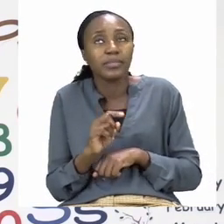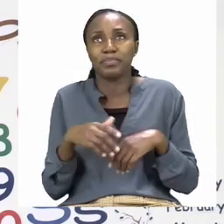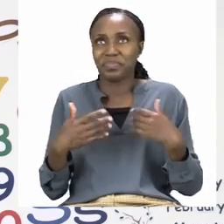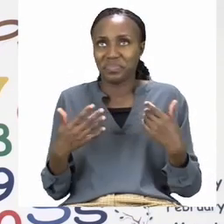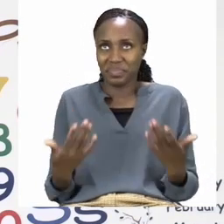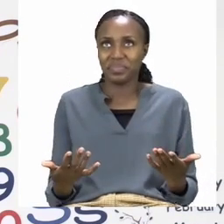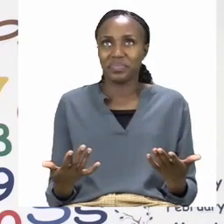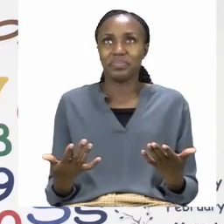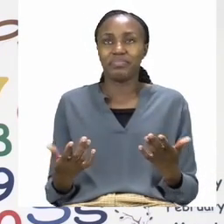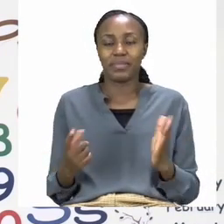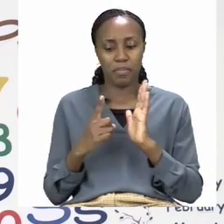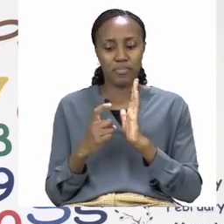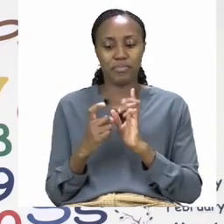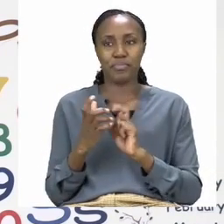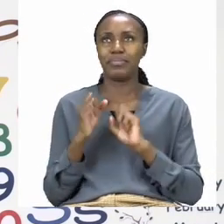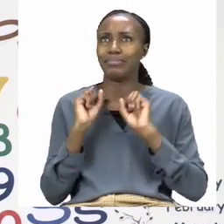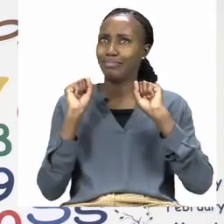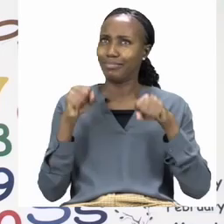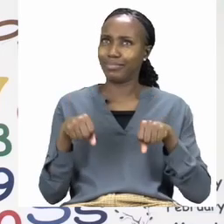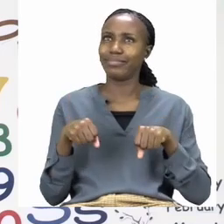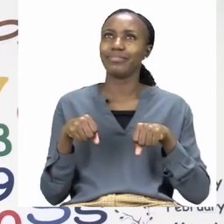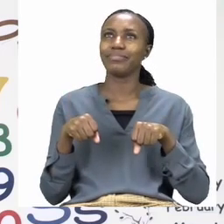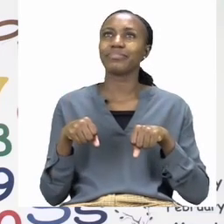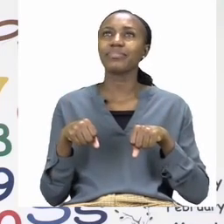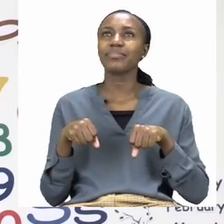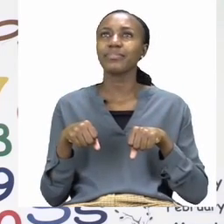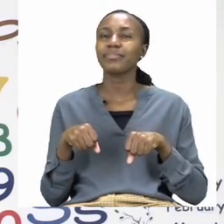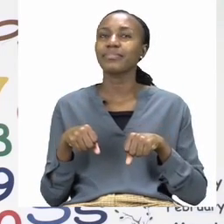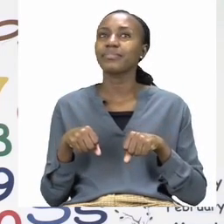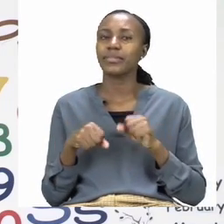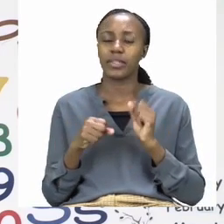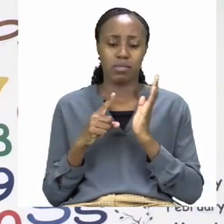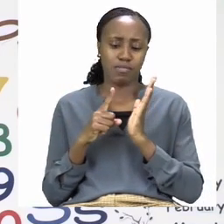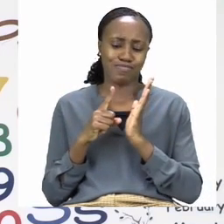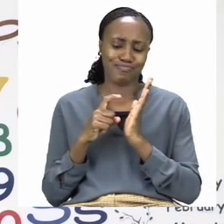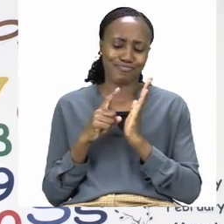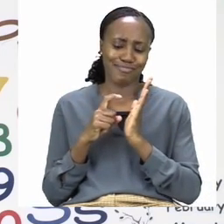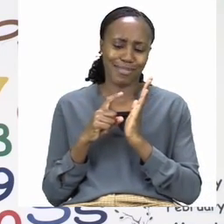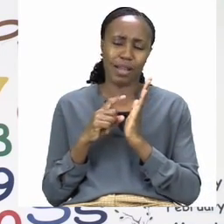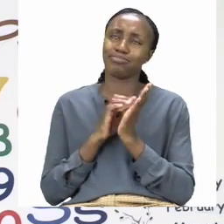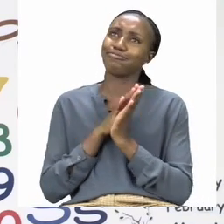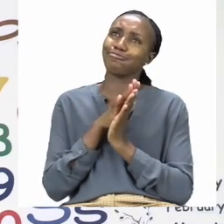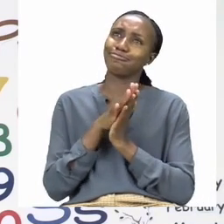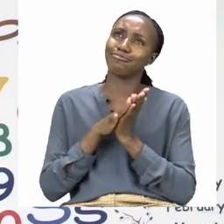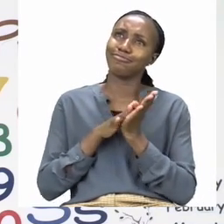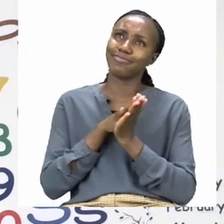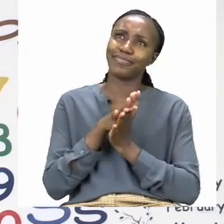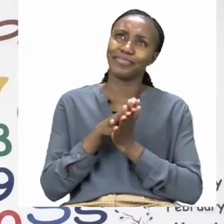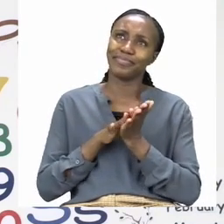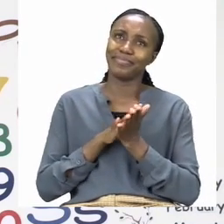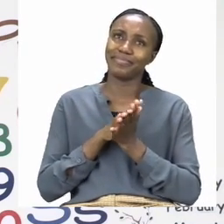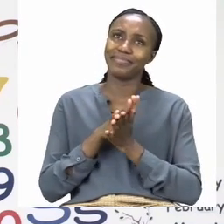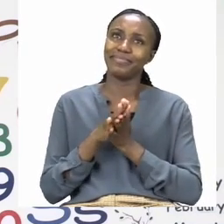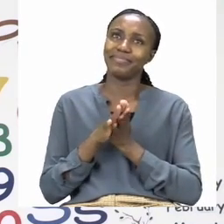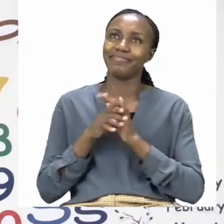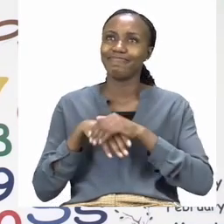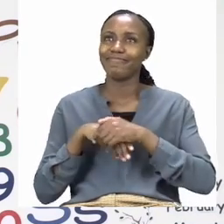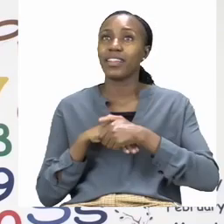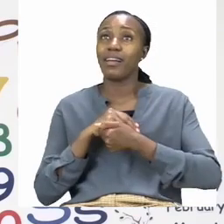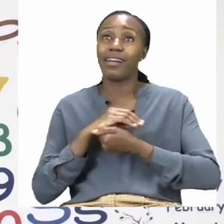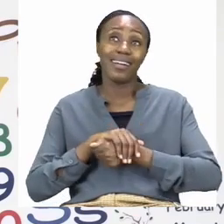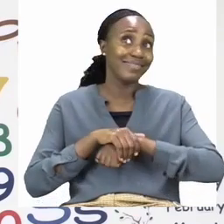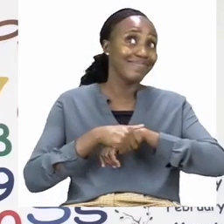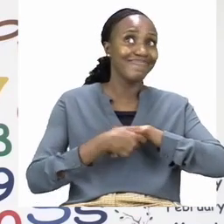have to sanitize. Now, let's make sure we put enough sanitizer on our hands.